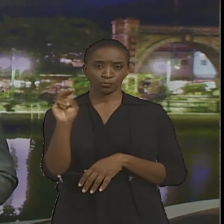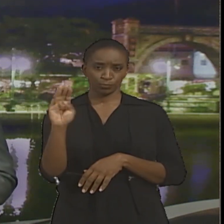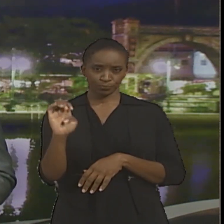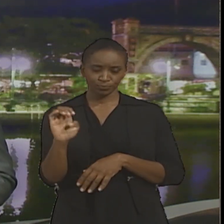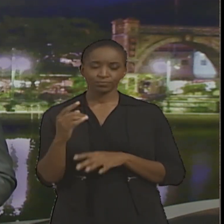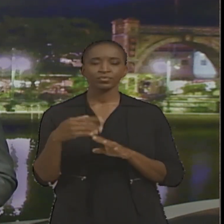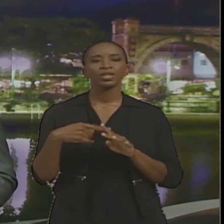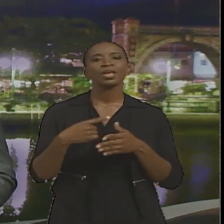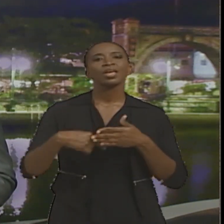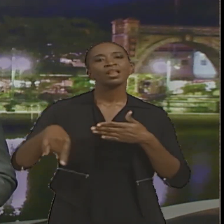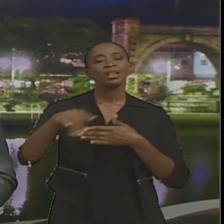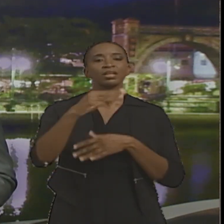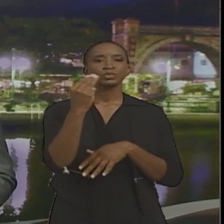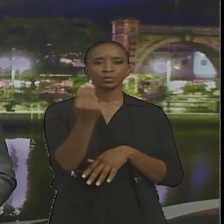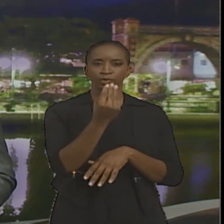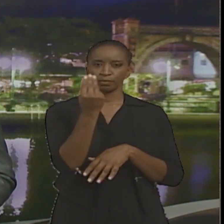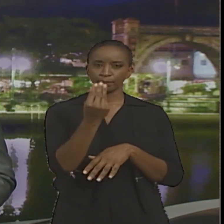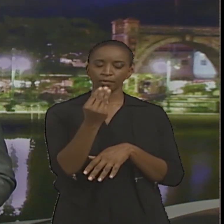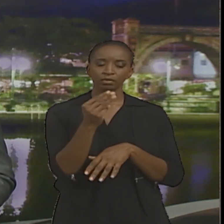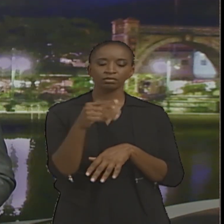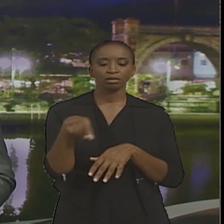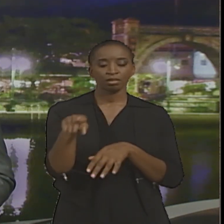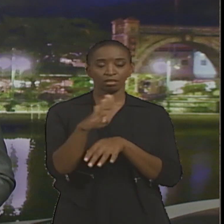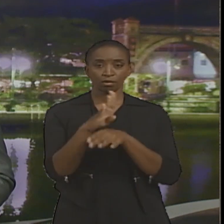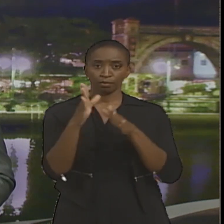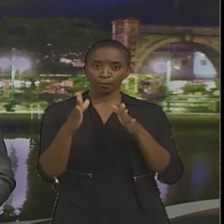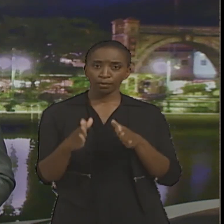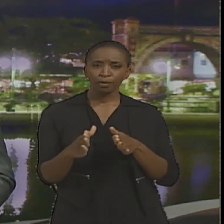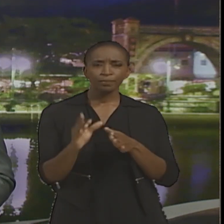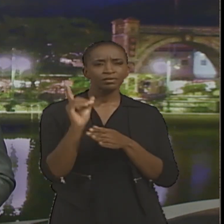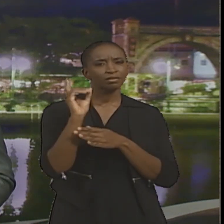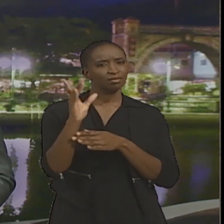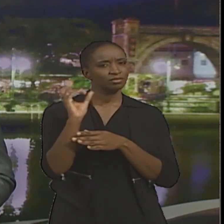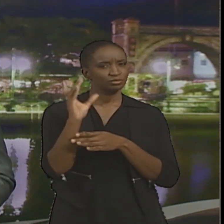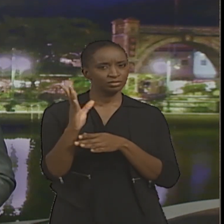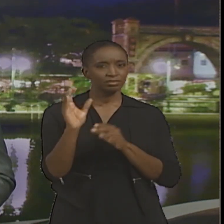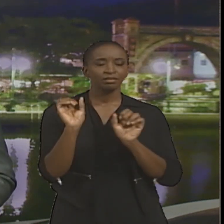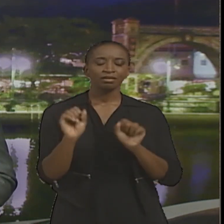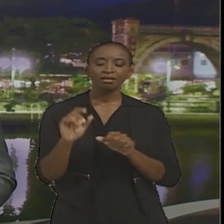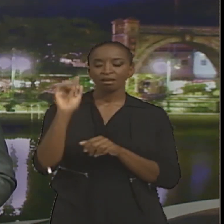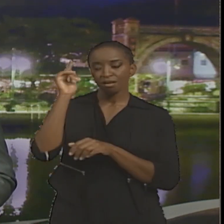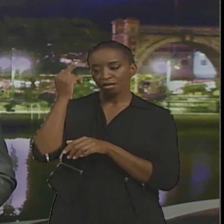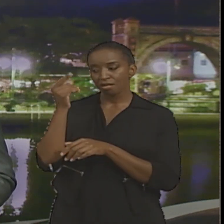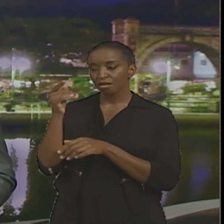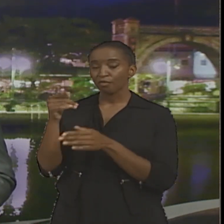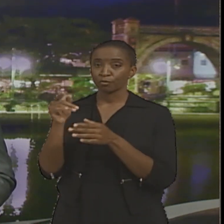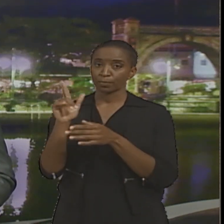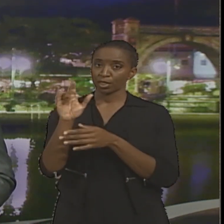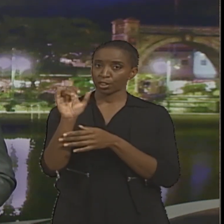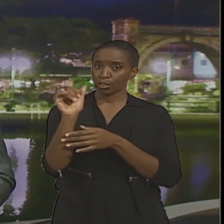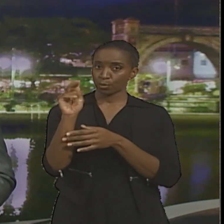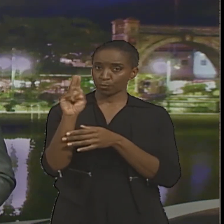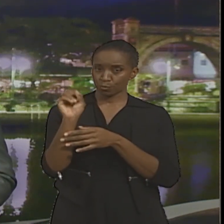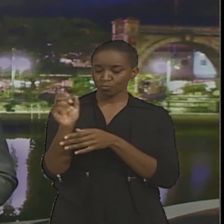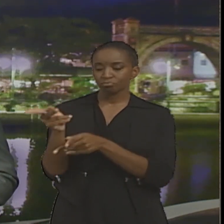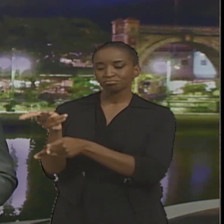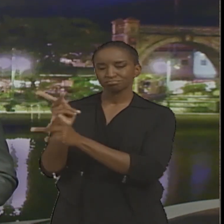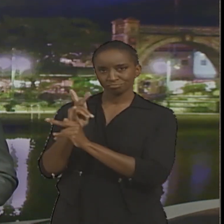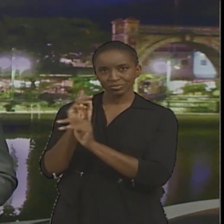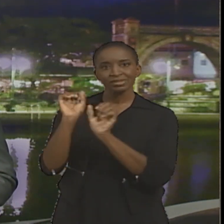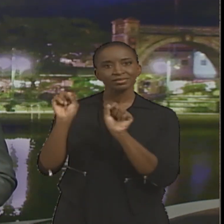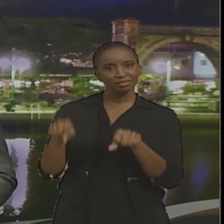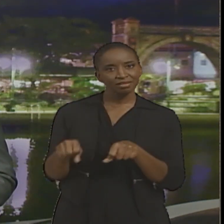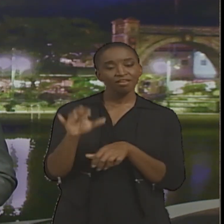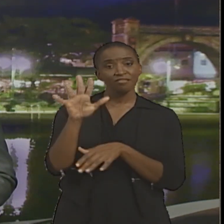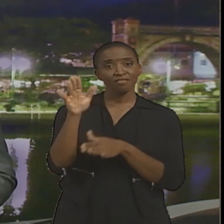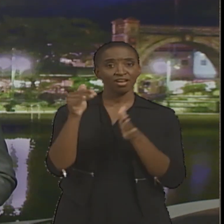Monday, hundreds of Barbadians will be able to start applying for a government's new business trust loans of up to $5,000. The